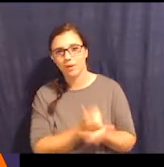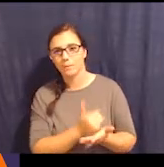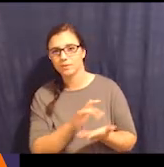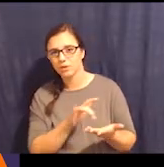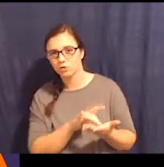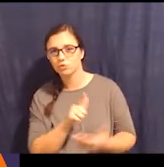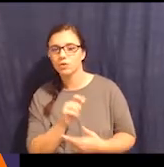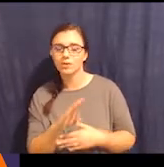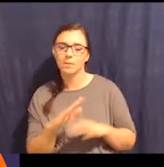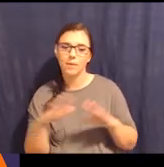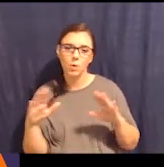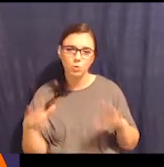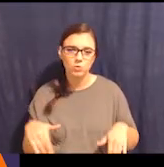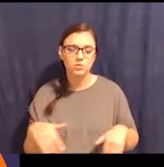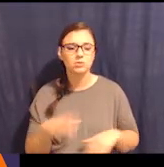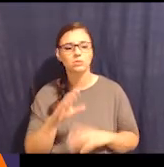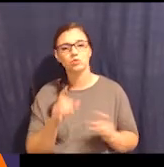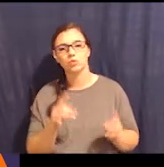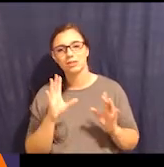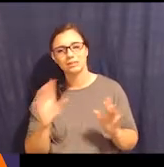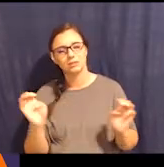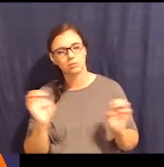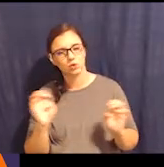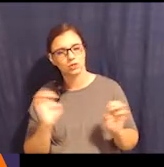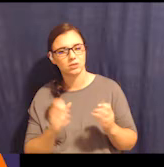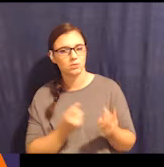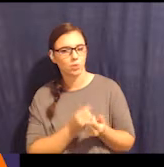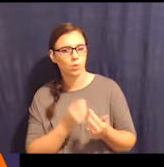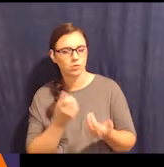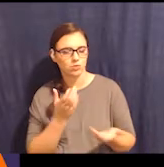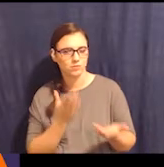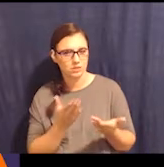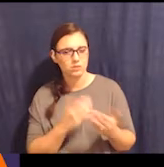support, FACT teams, and recovery support.